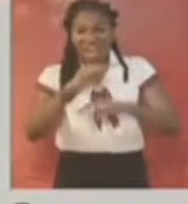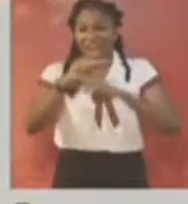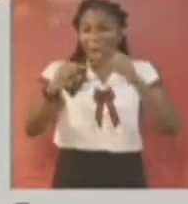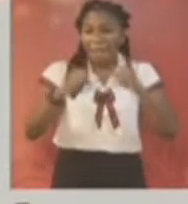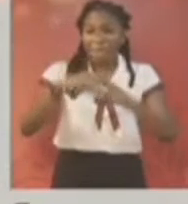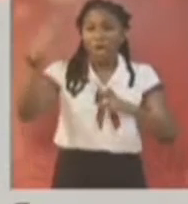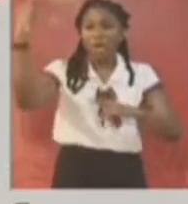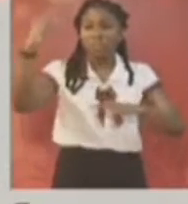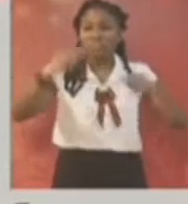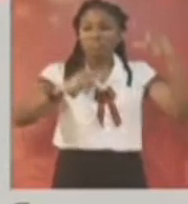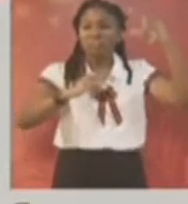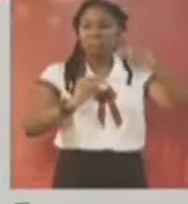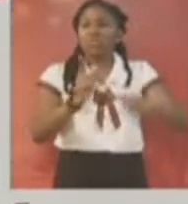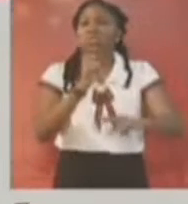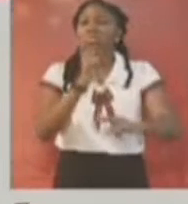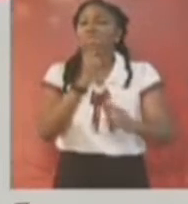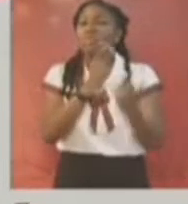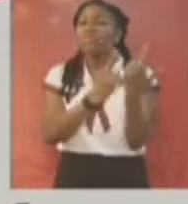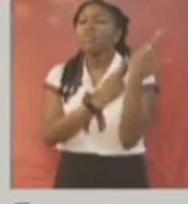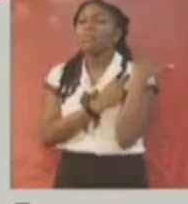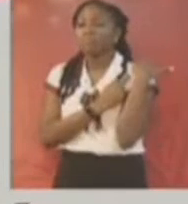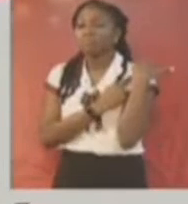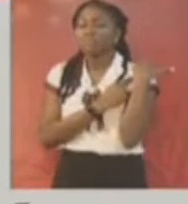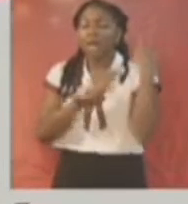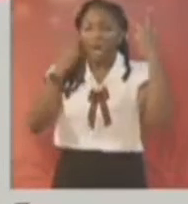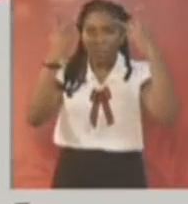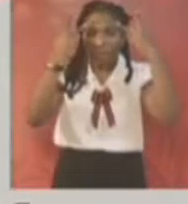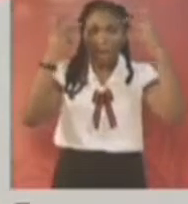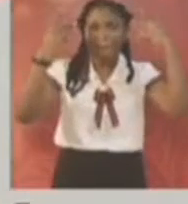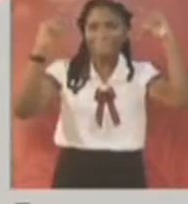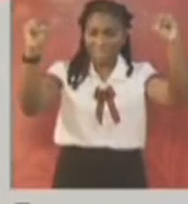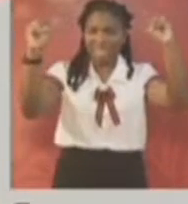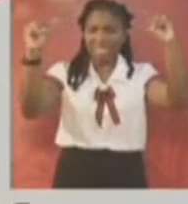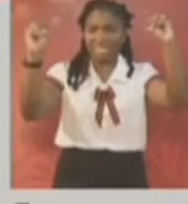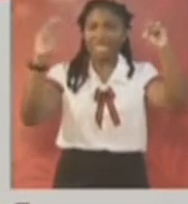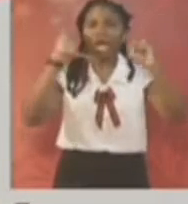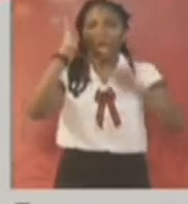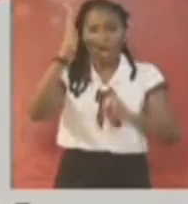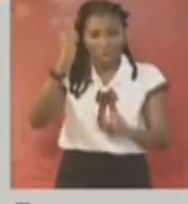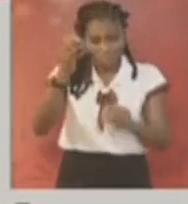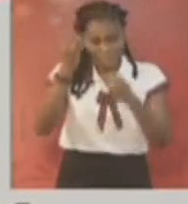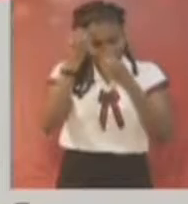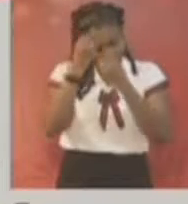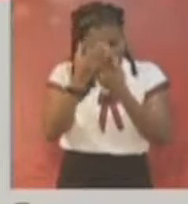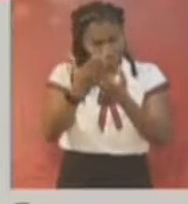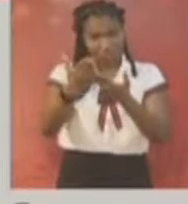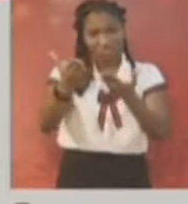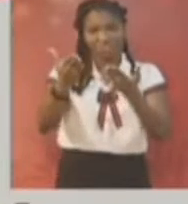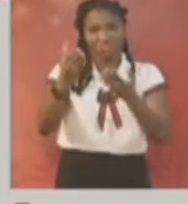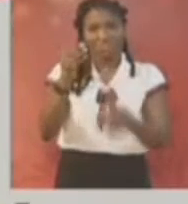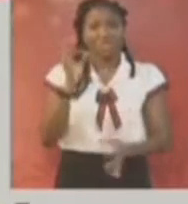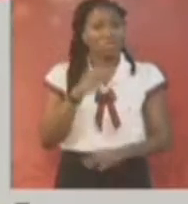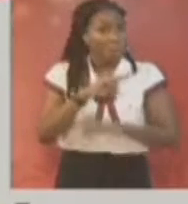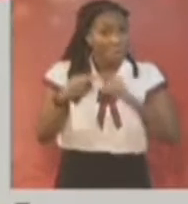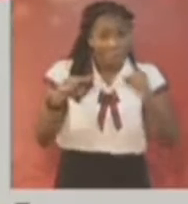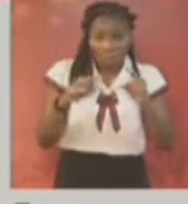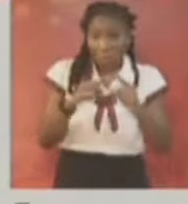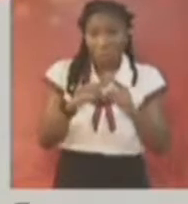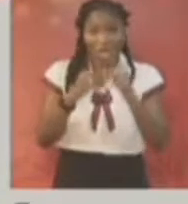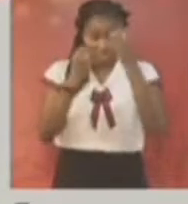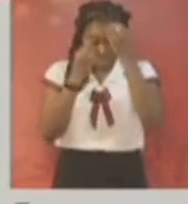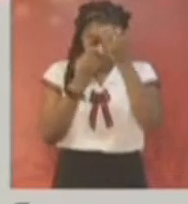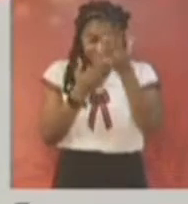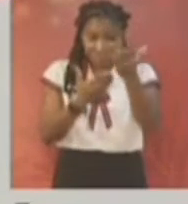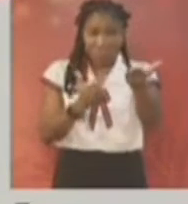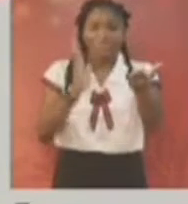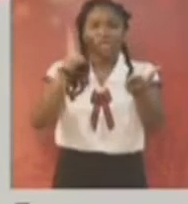travel will be taken at the level of the Prime Minister, and that information, if and when it is to change, that